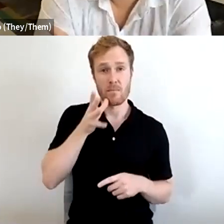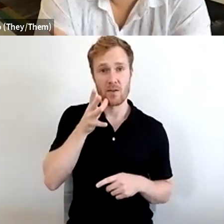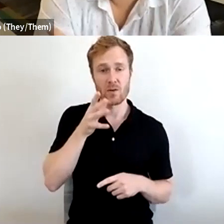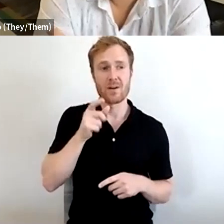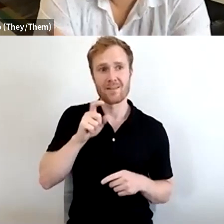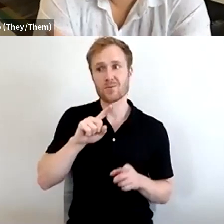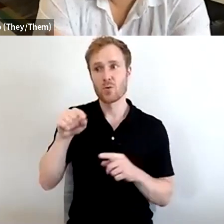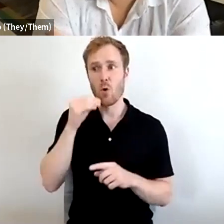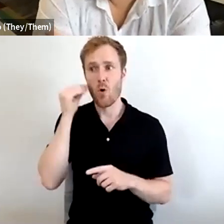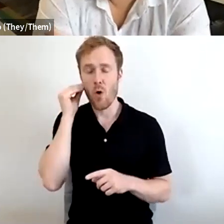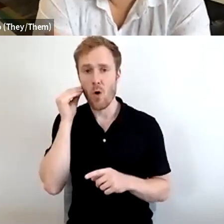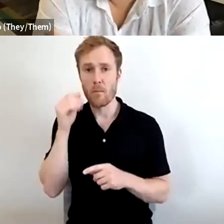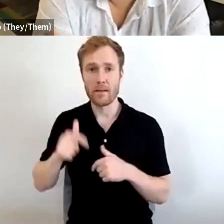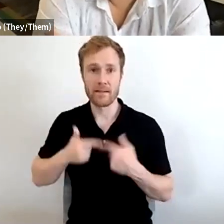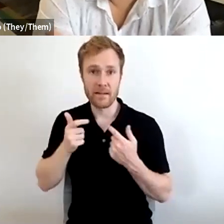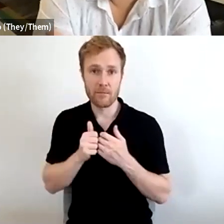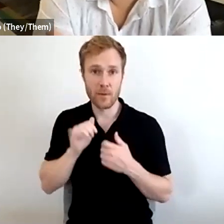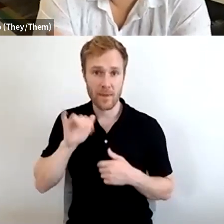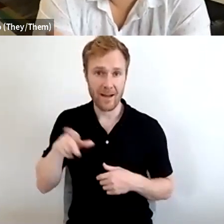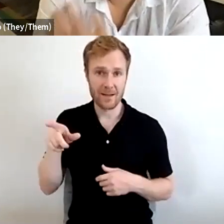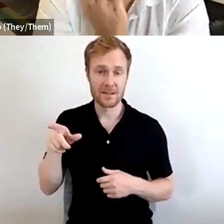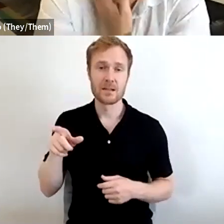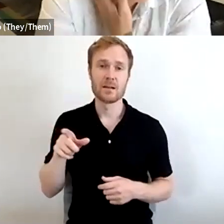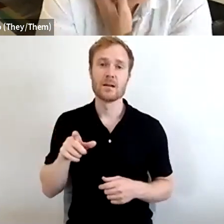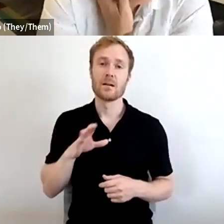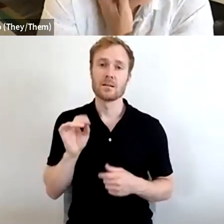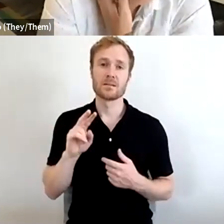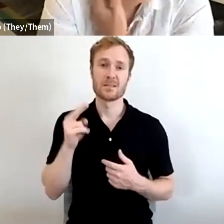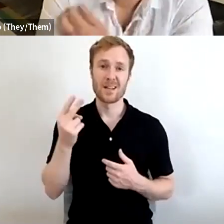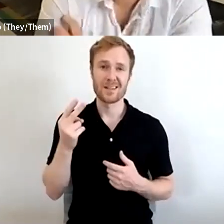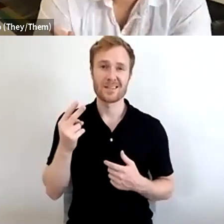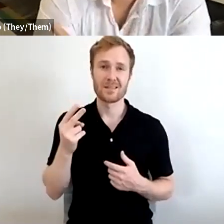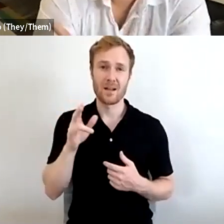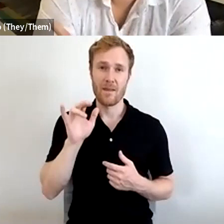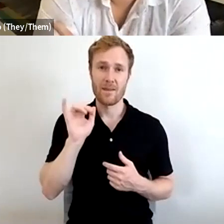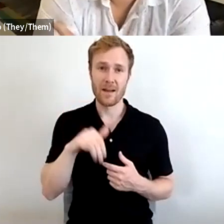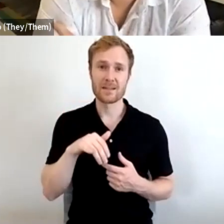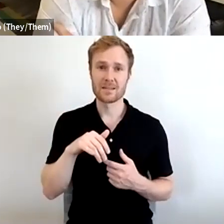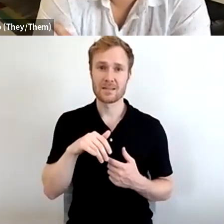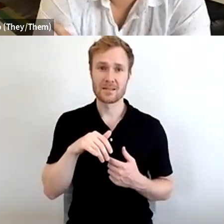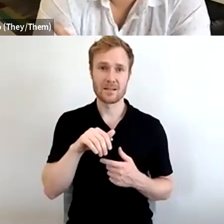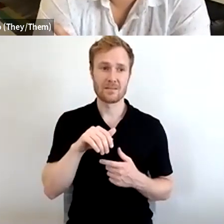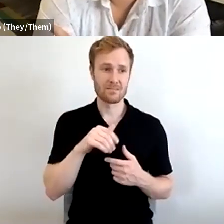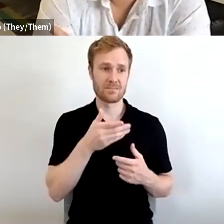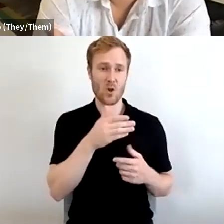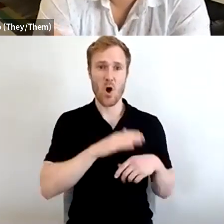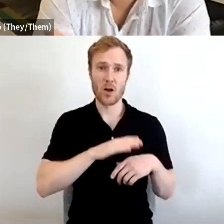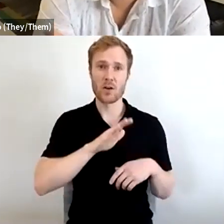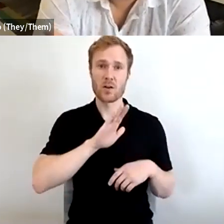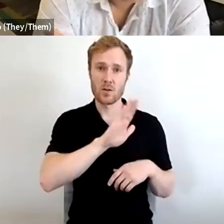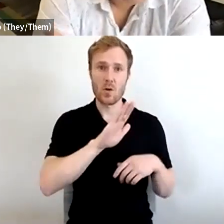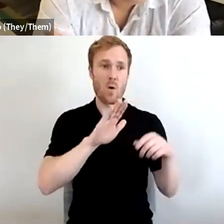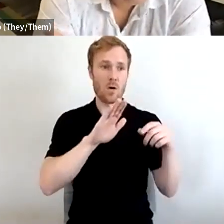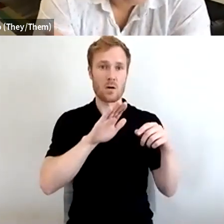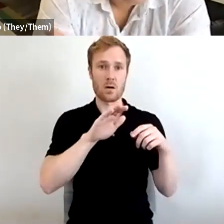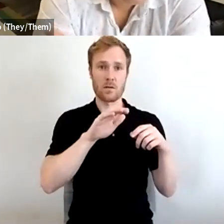that. And then second of all, that's live. That's on your profile. That's going to be on there for years